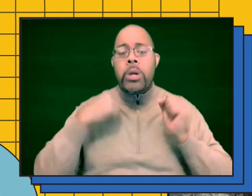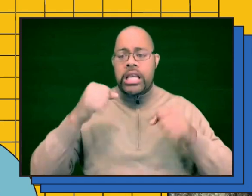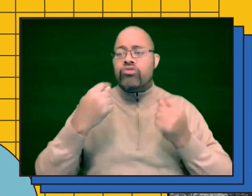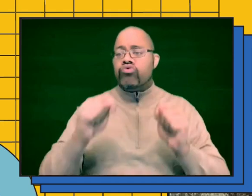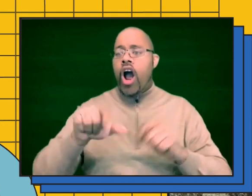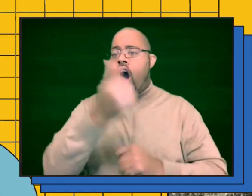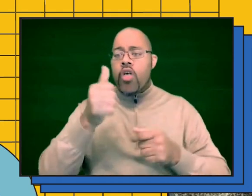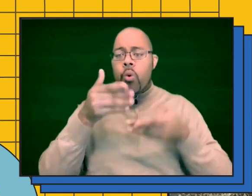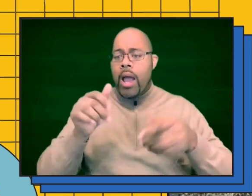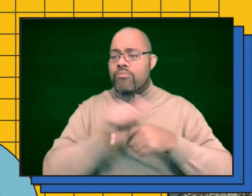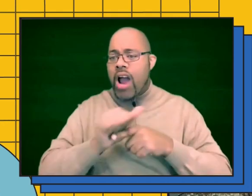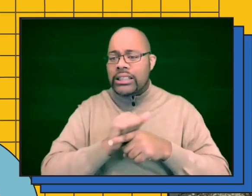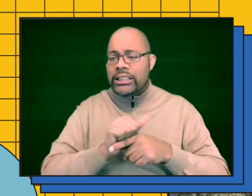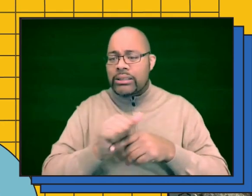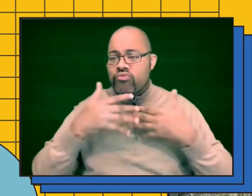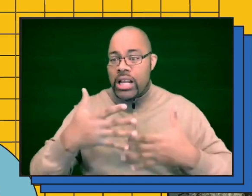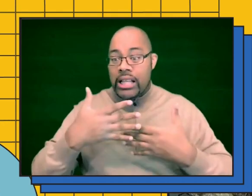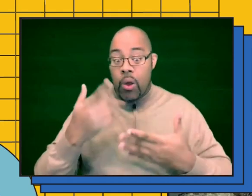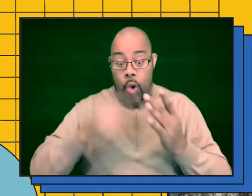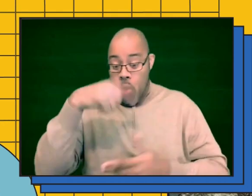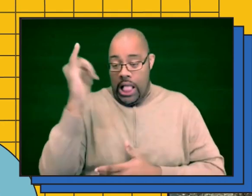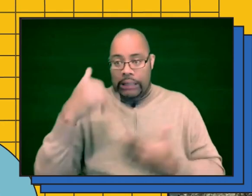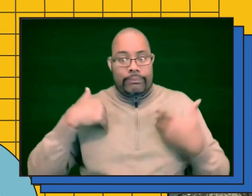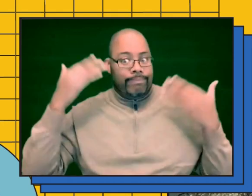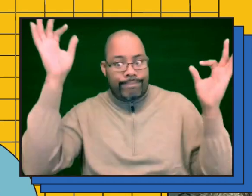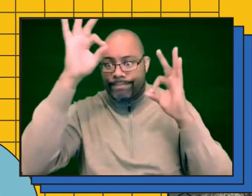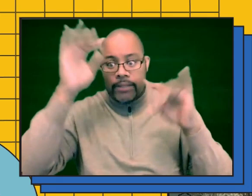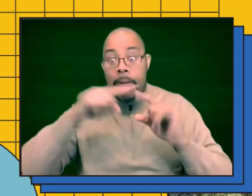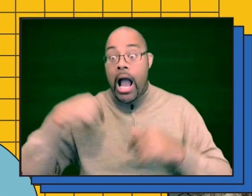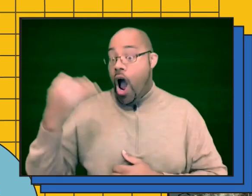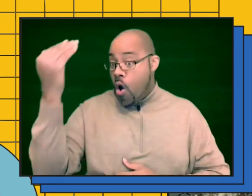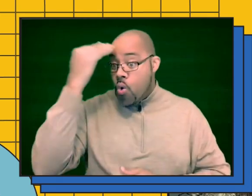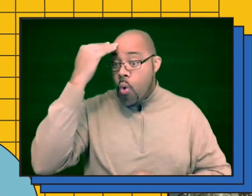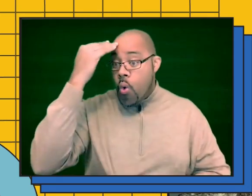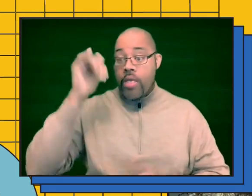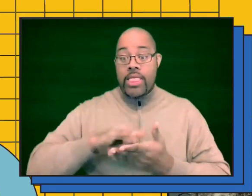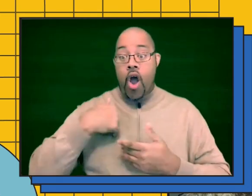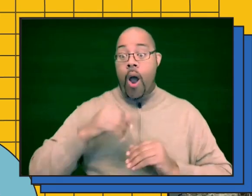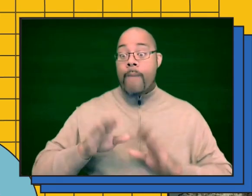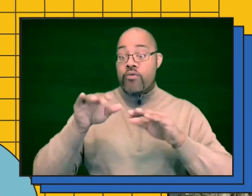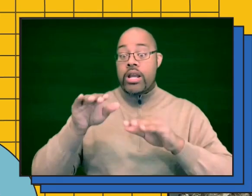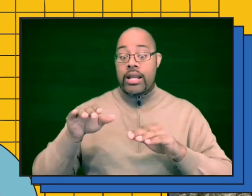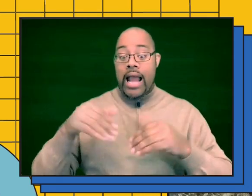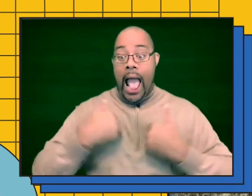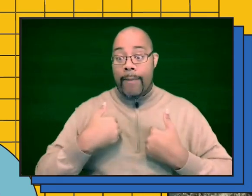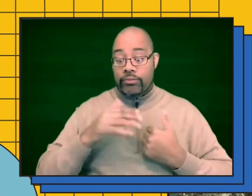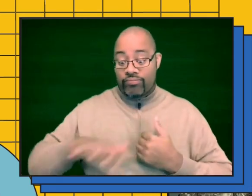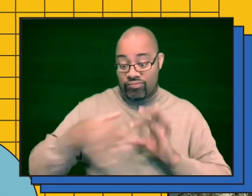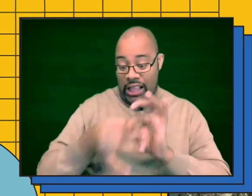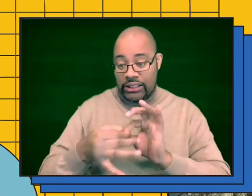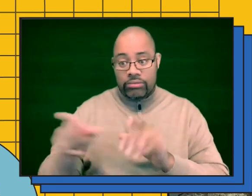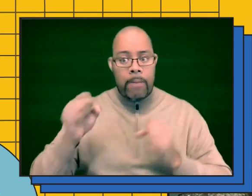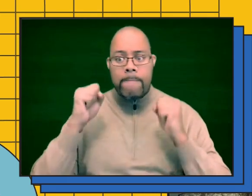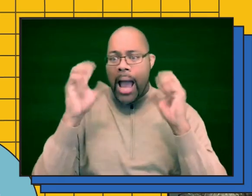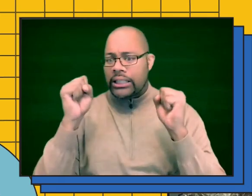practice another way to breathe. I don't know what that will look like, but I do know that our marine mammal kindred